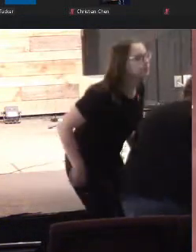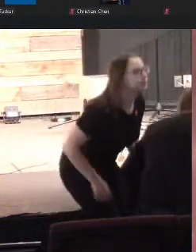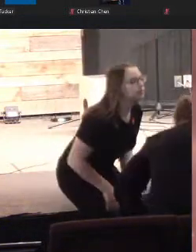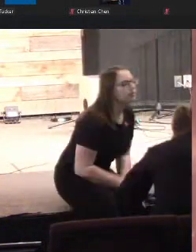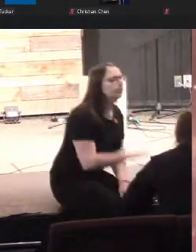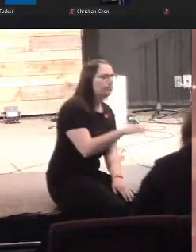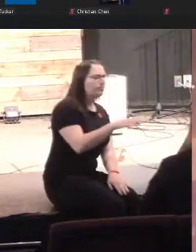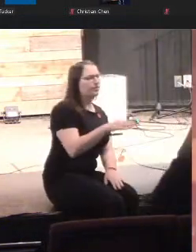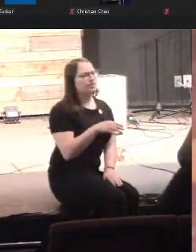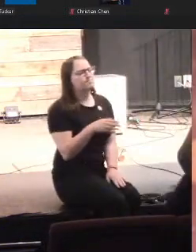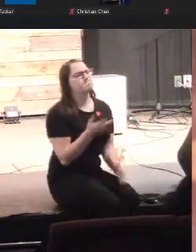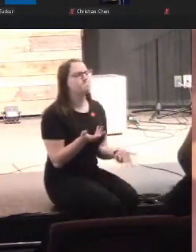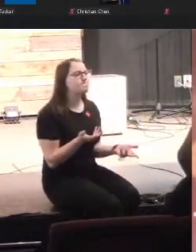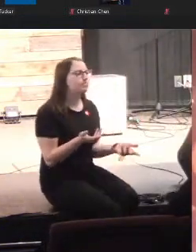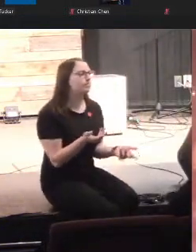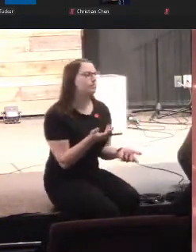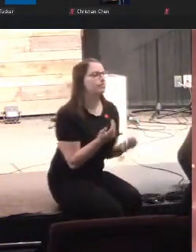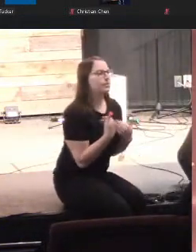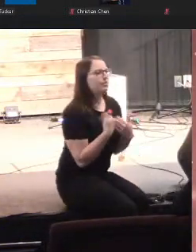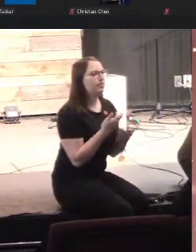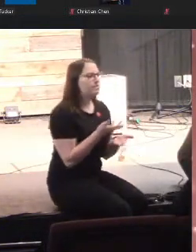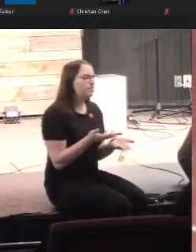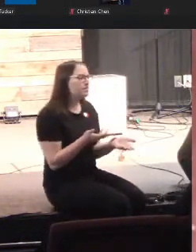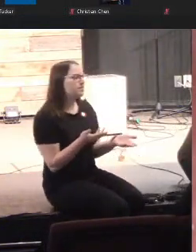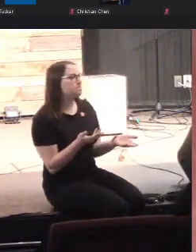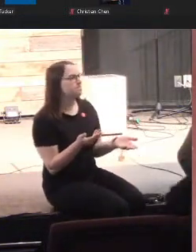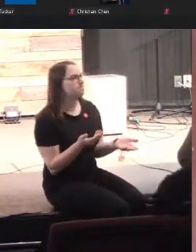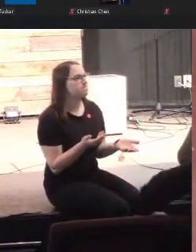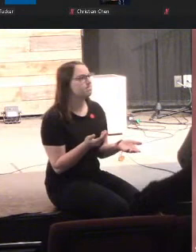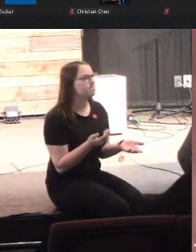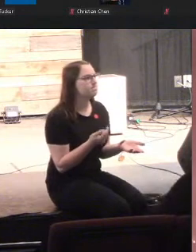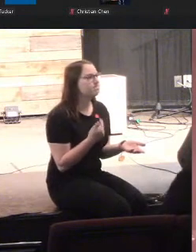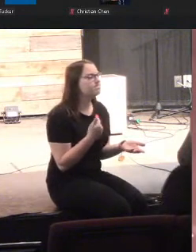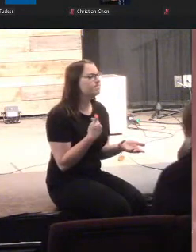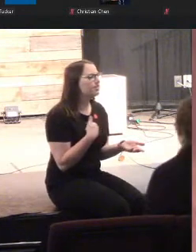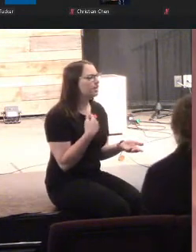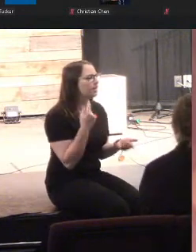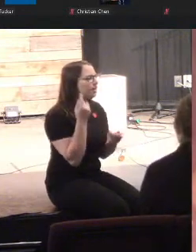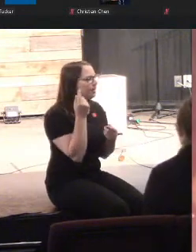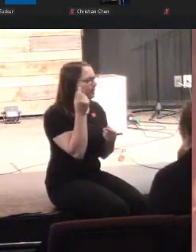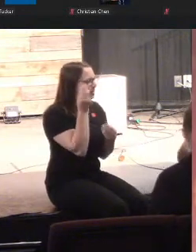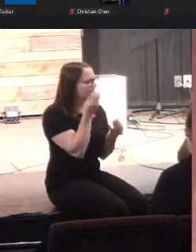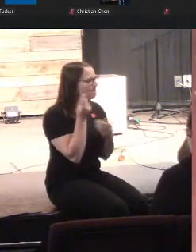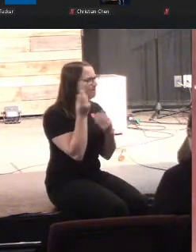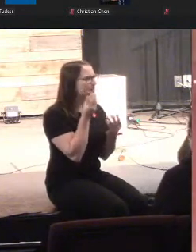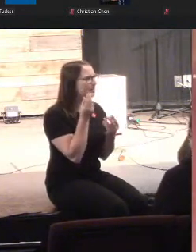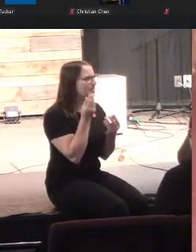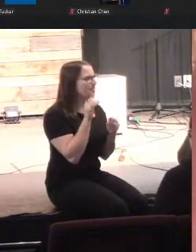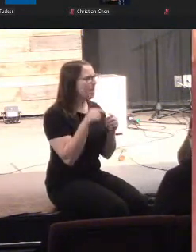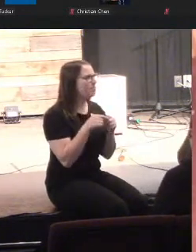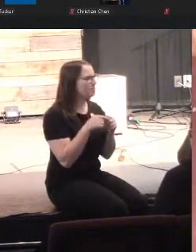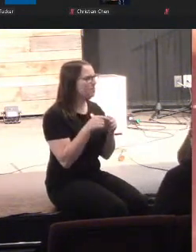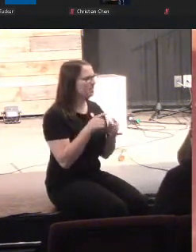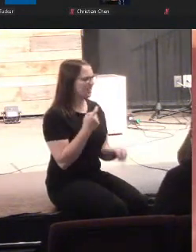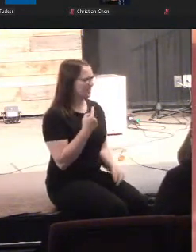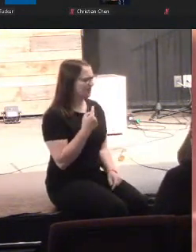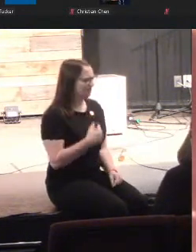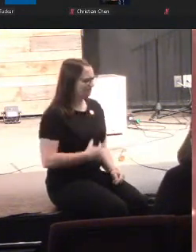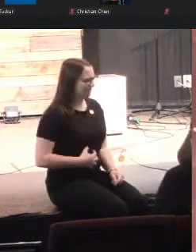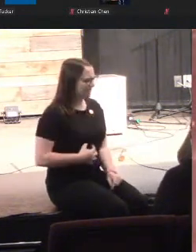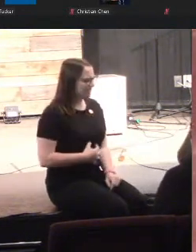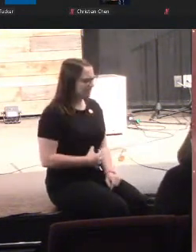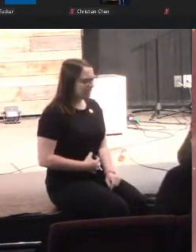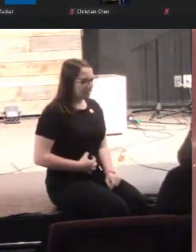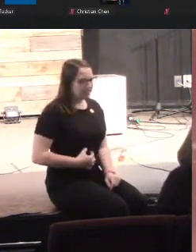are things that I find to be somewhat disgusting. You know what I